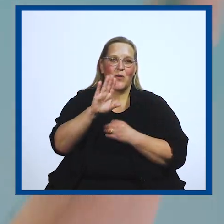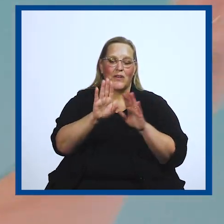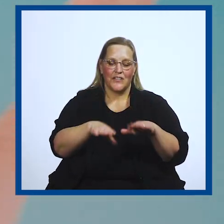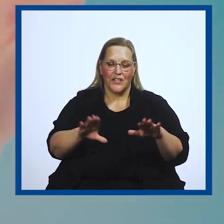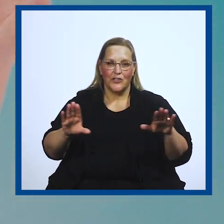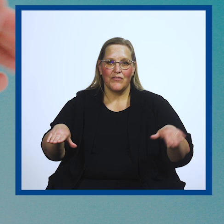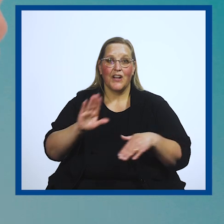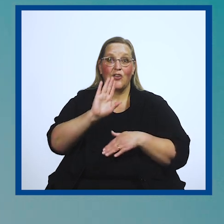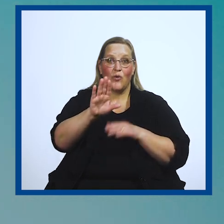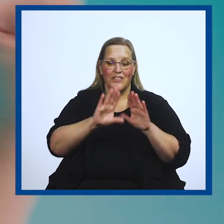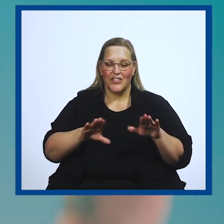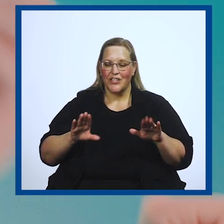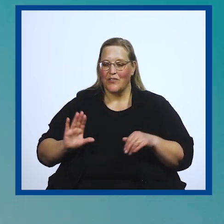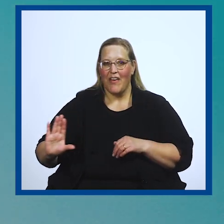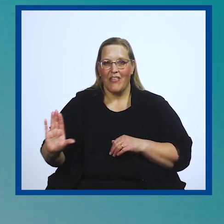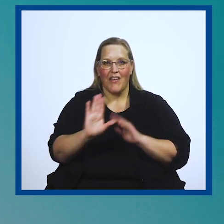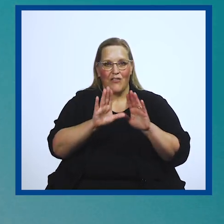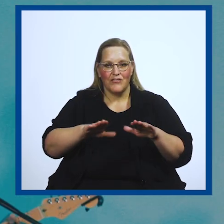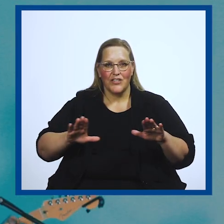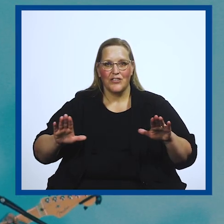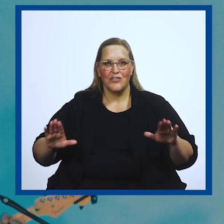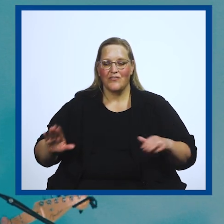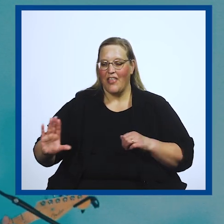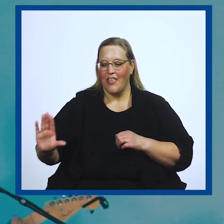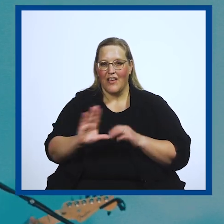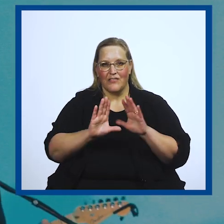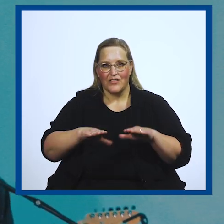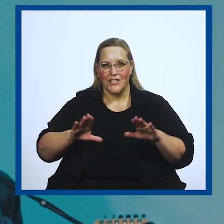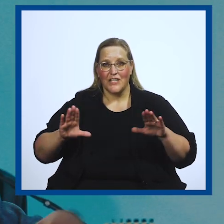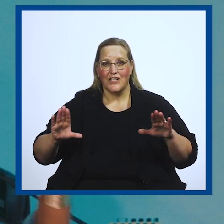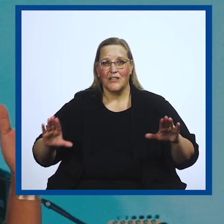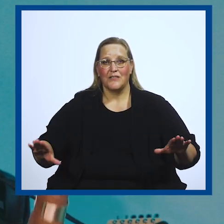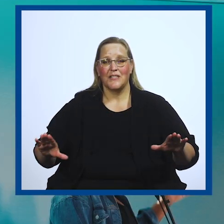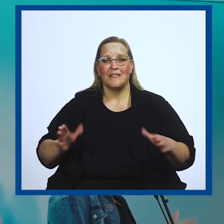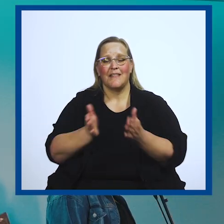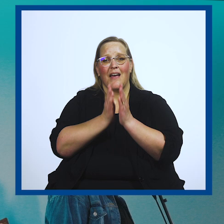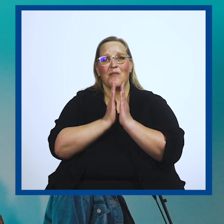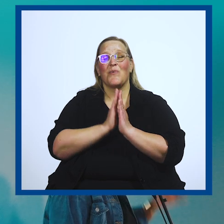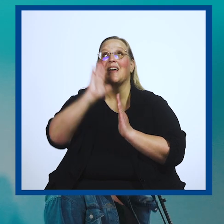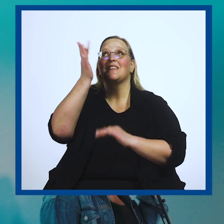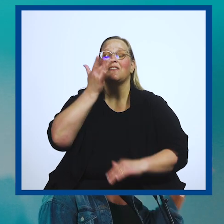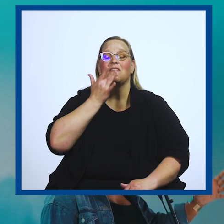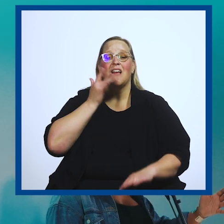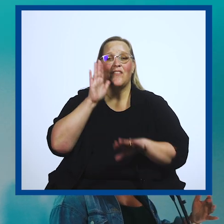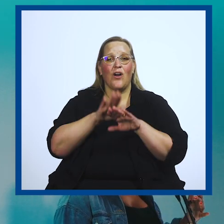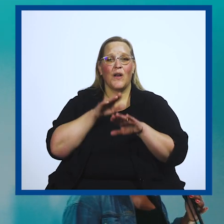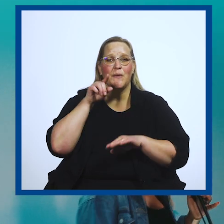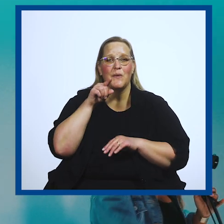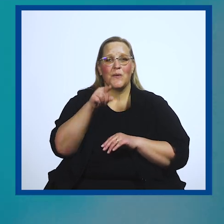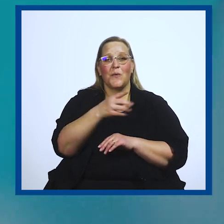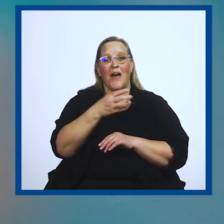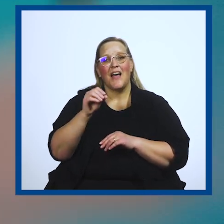your children, and their children, and their children. May his favor be upon